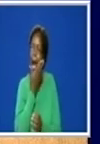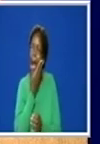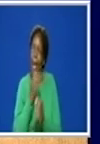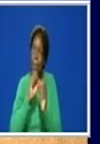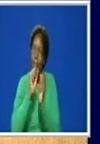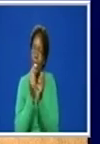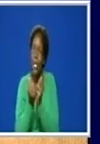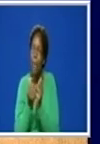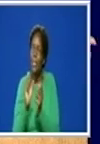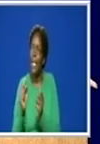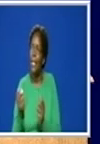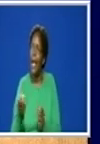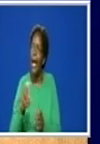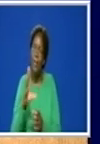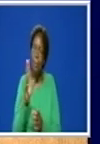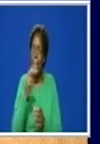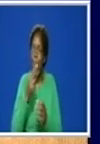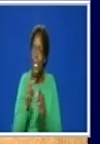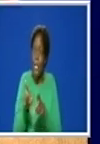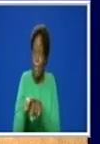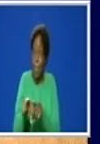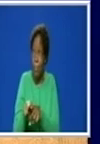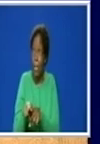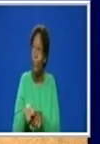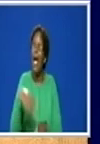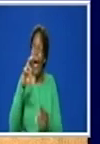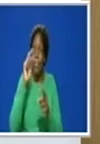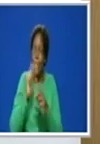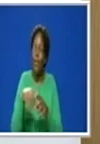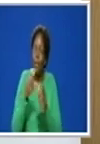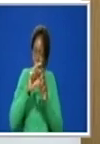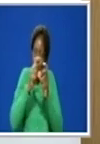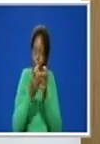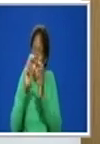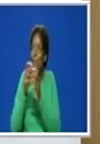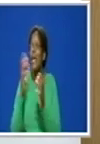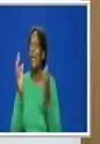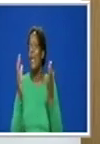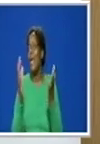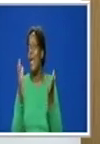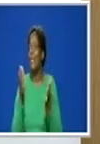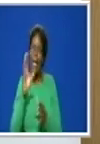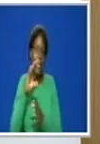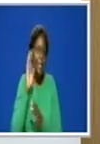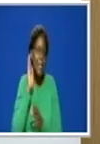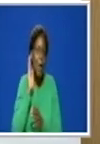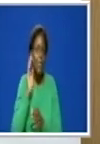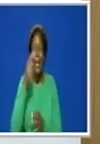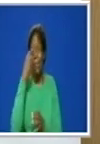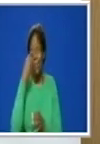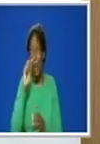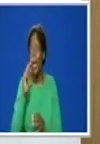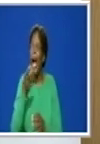shape, size, or likeness. And then we are going to group them. Yay! That sounds like fun. I'm